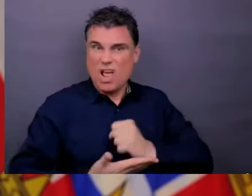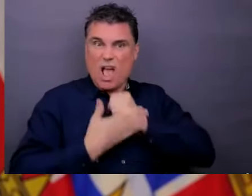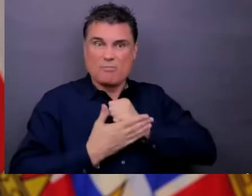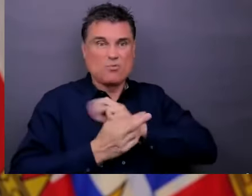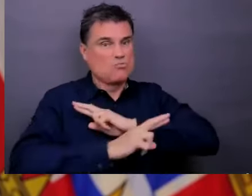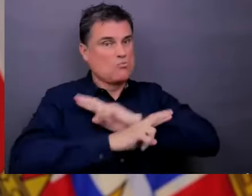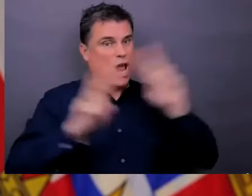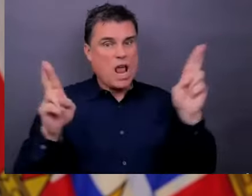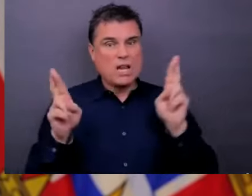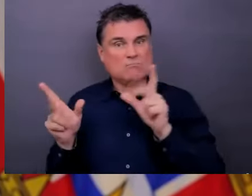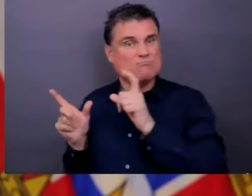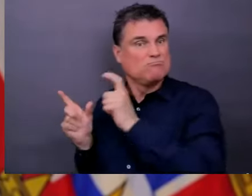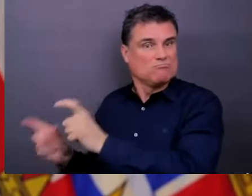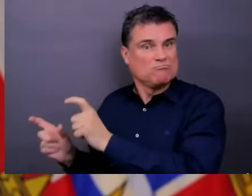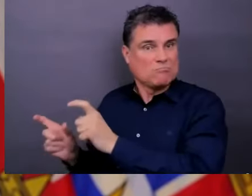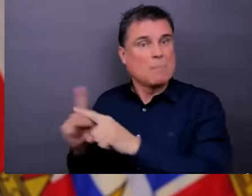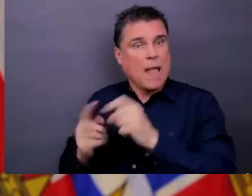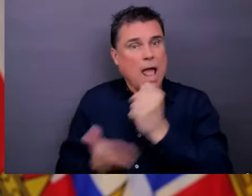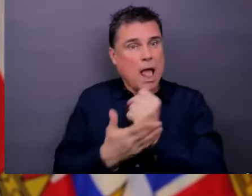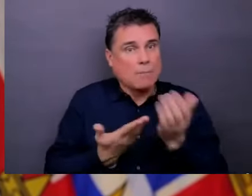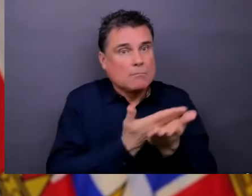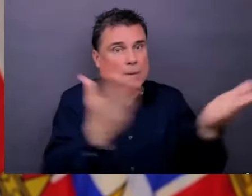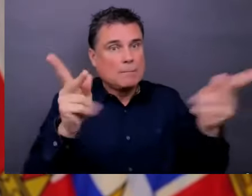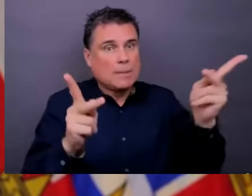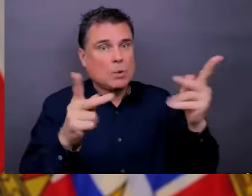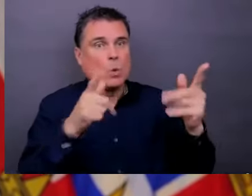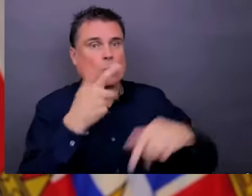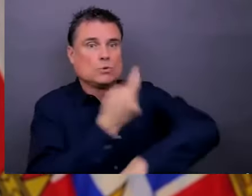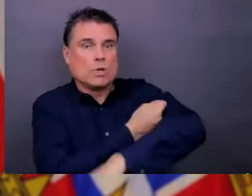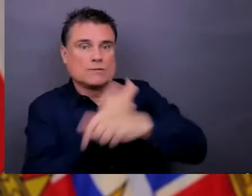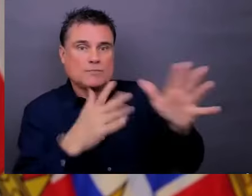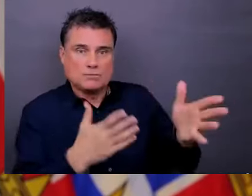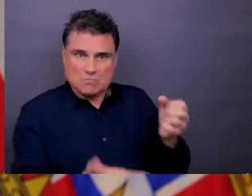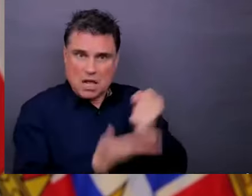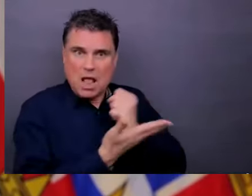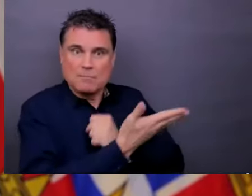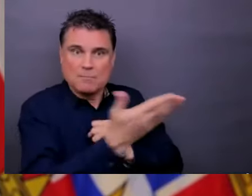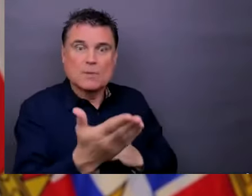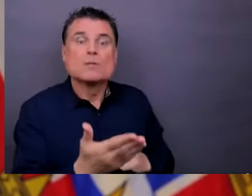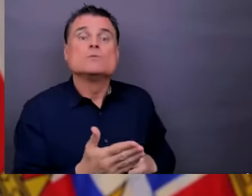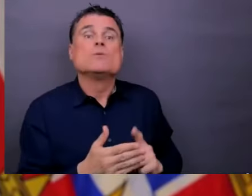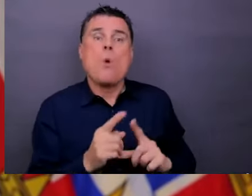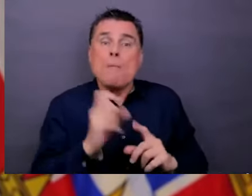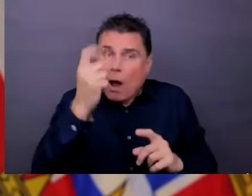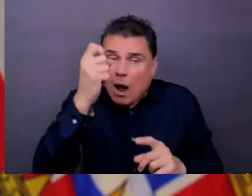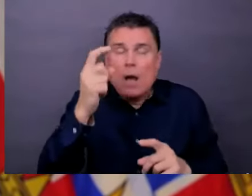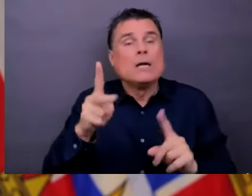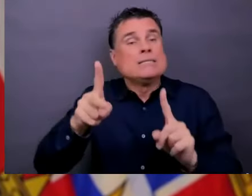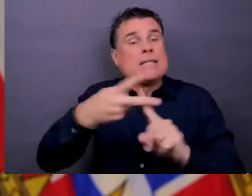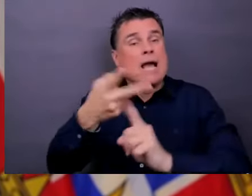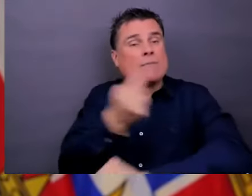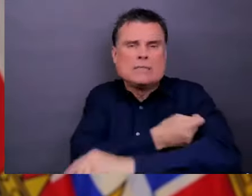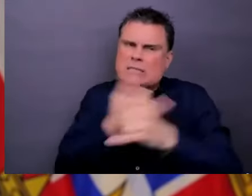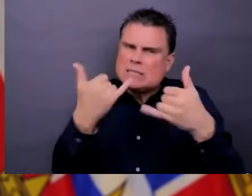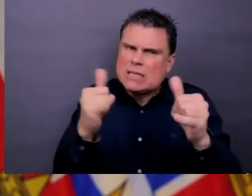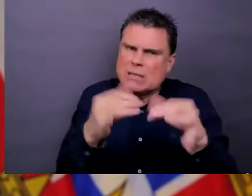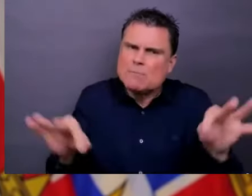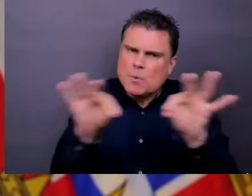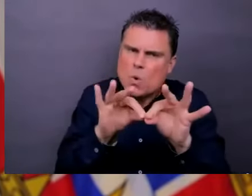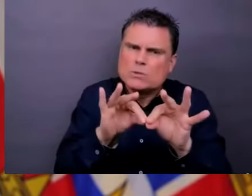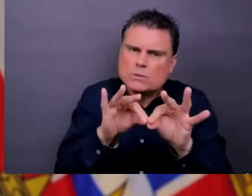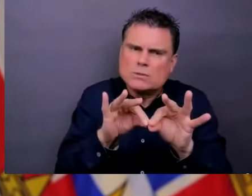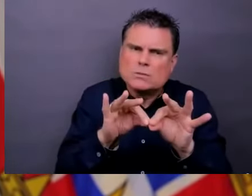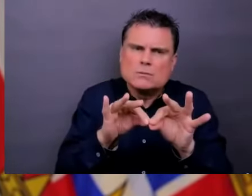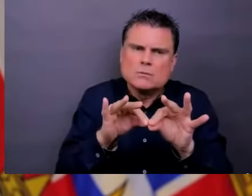So while it is important to get that second dose, and we will be focusing on doing that, especially in people who are most at